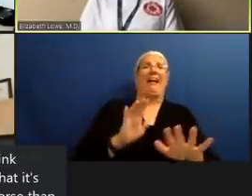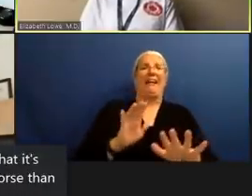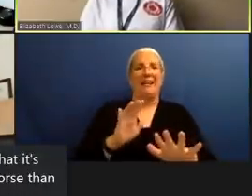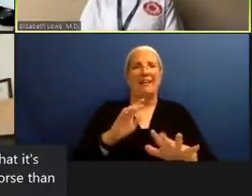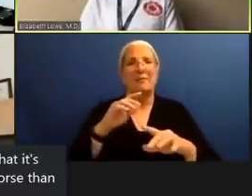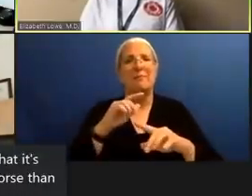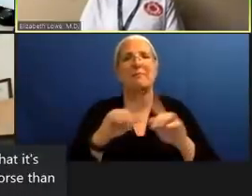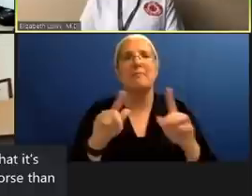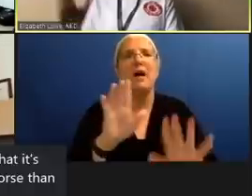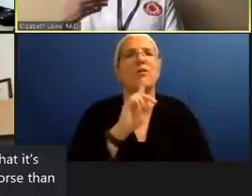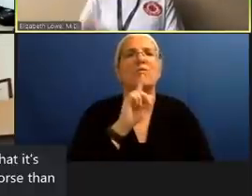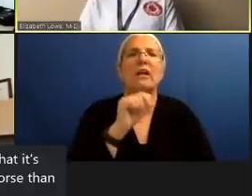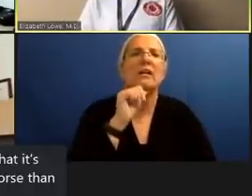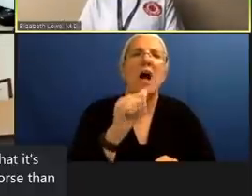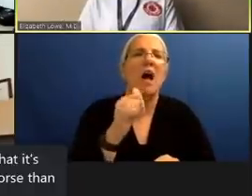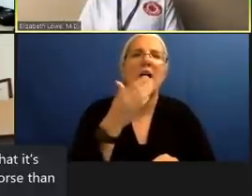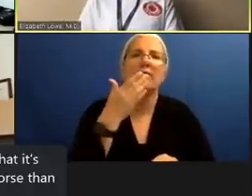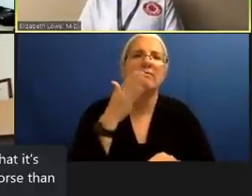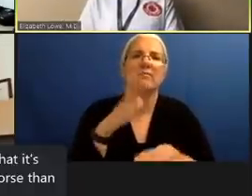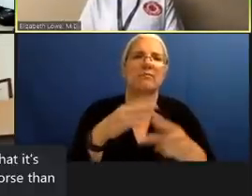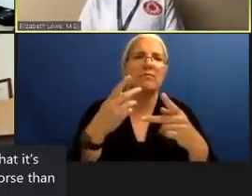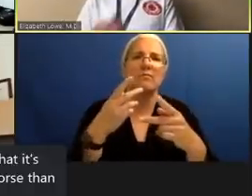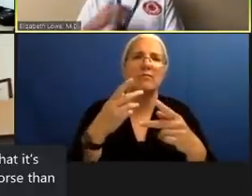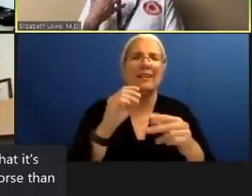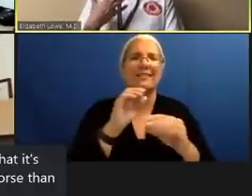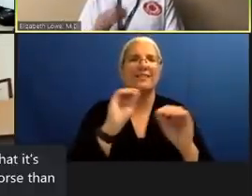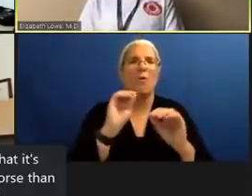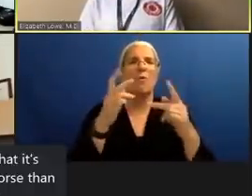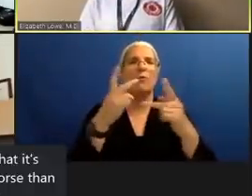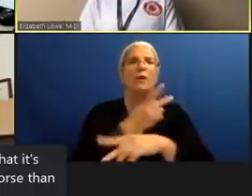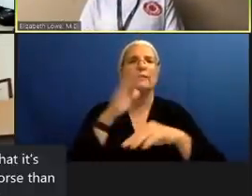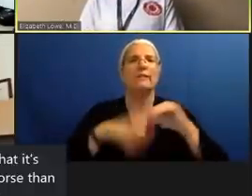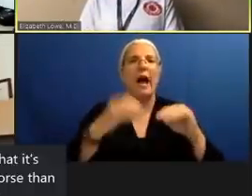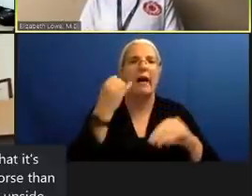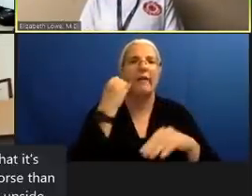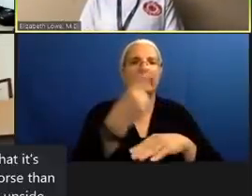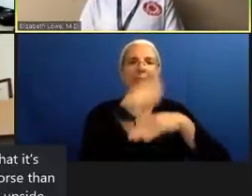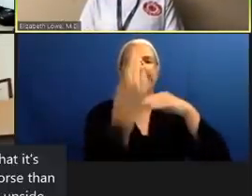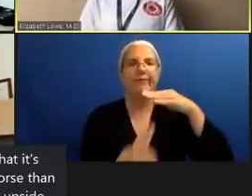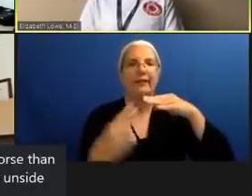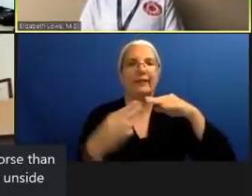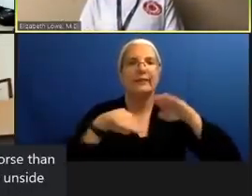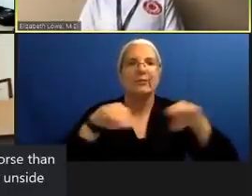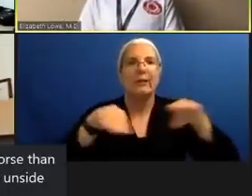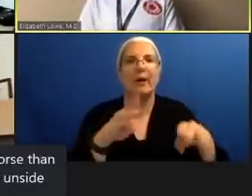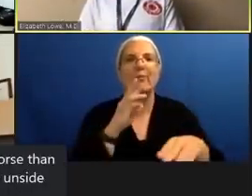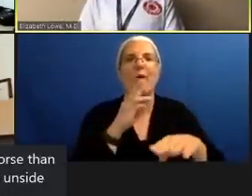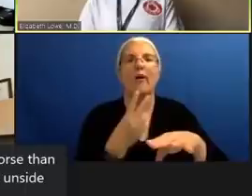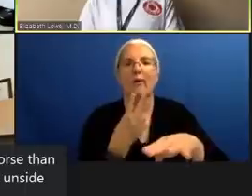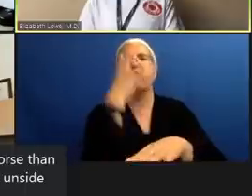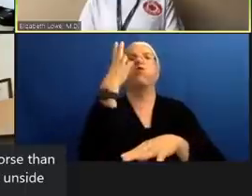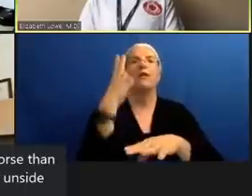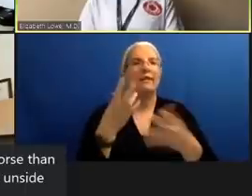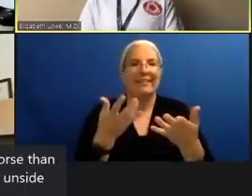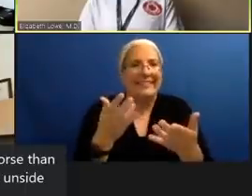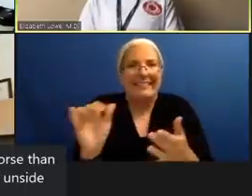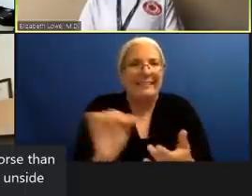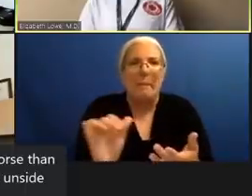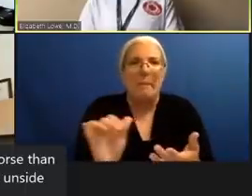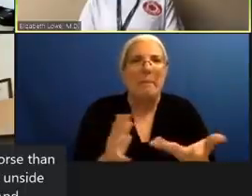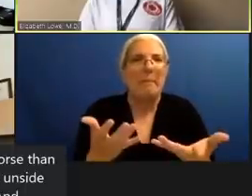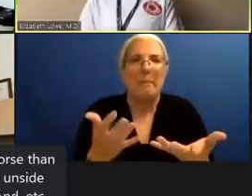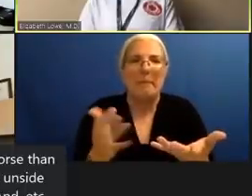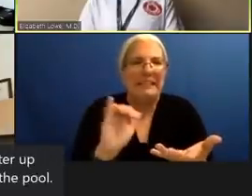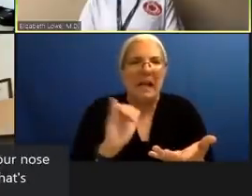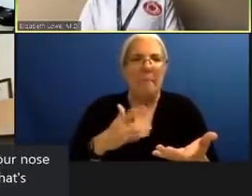gone upside down in the water in a pool and you've gotten water up your nose, that's about the feeling. And it's just a few seconds